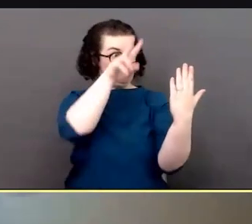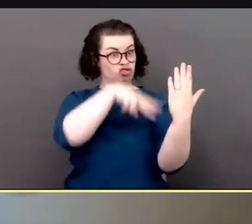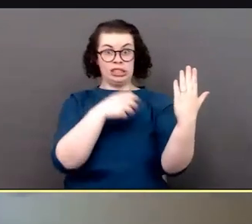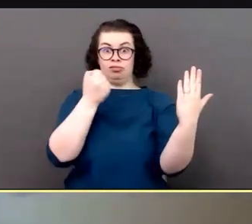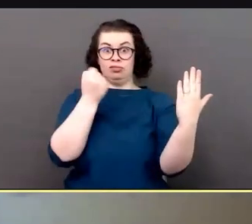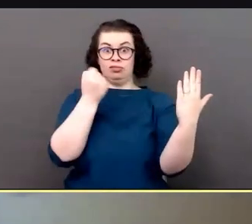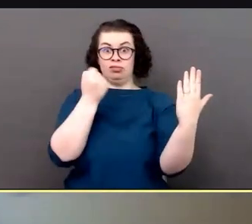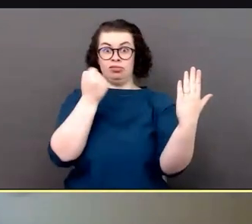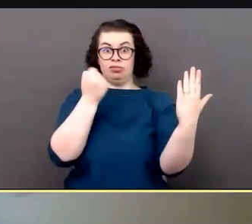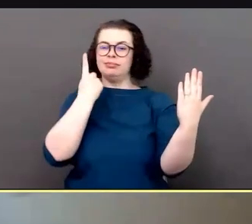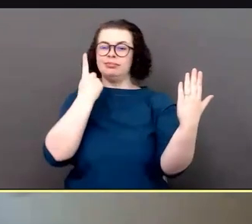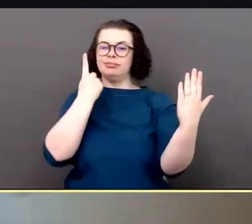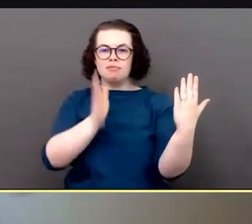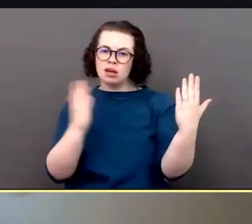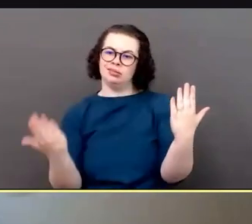please.